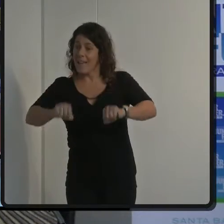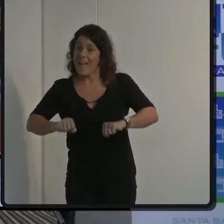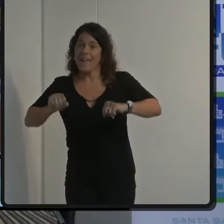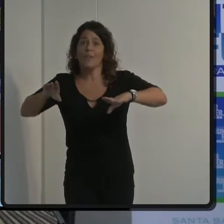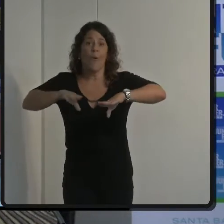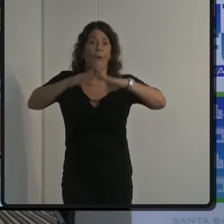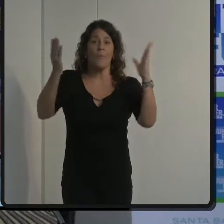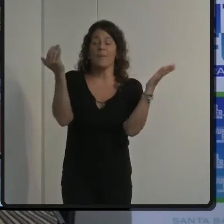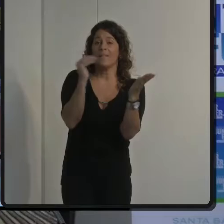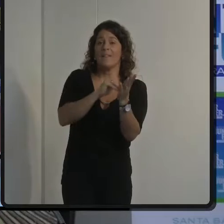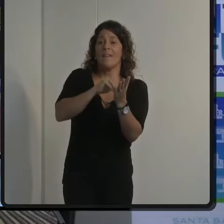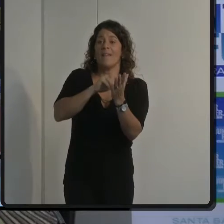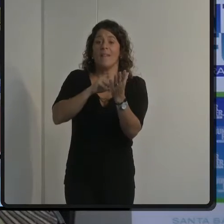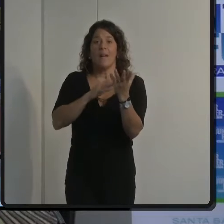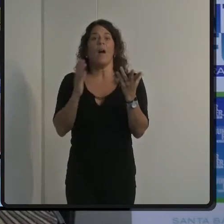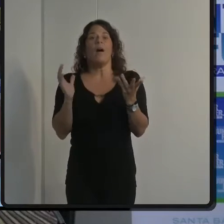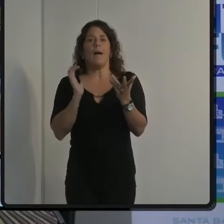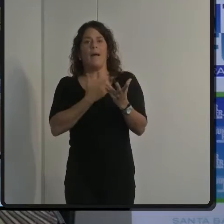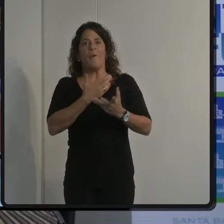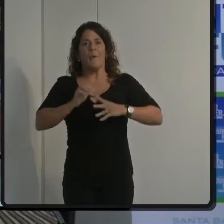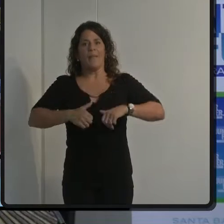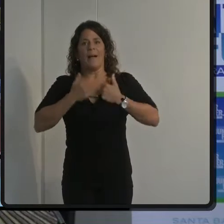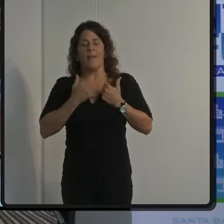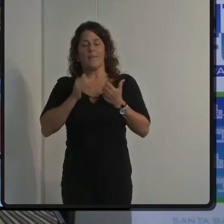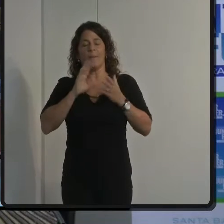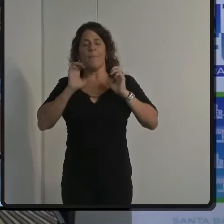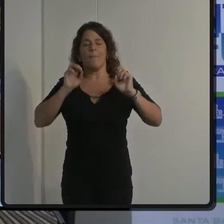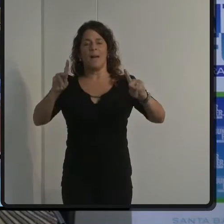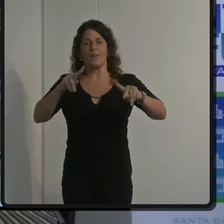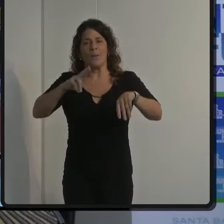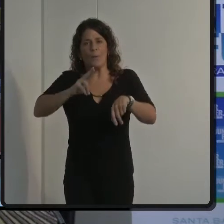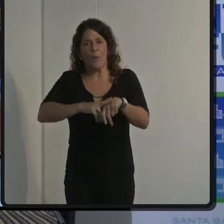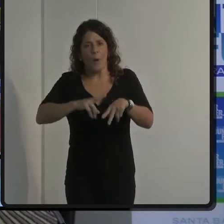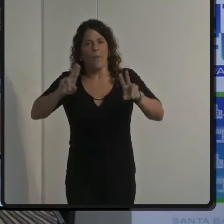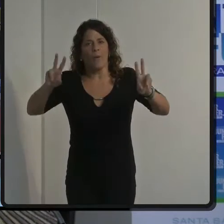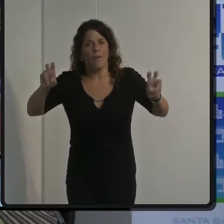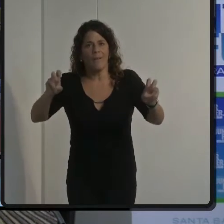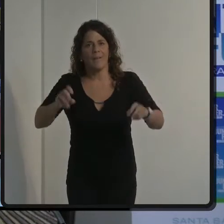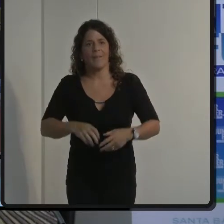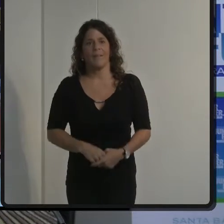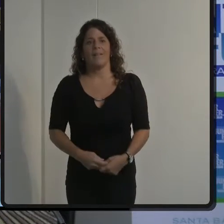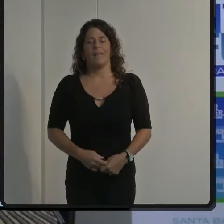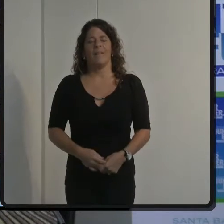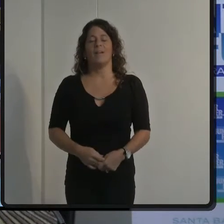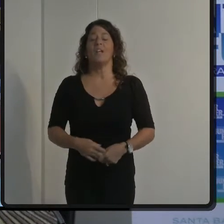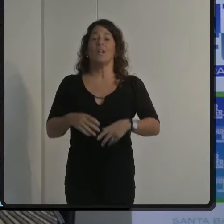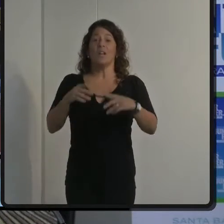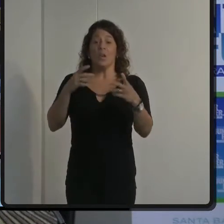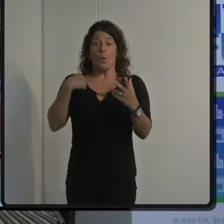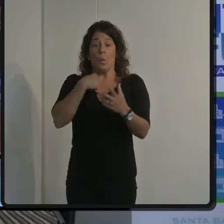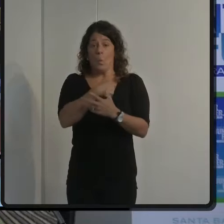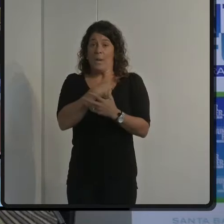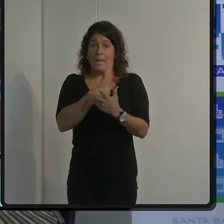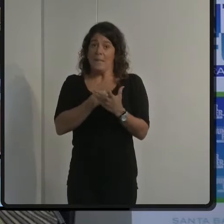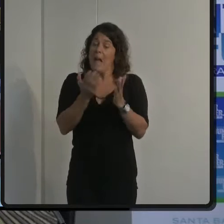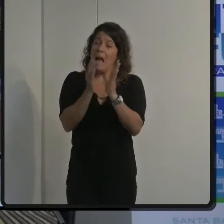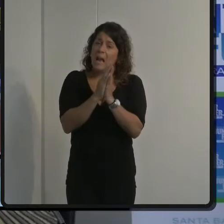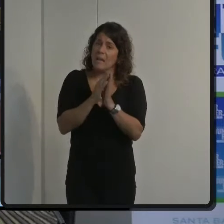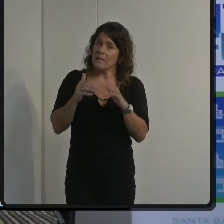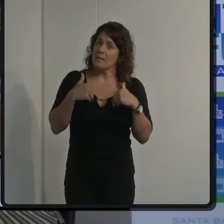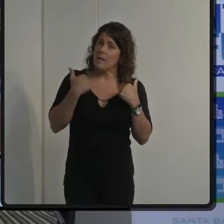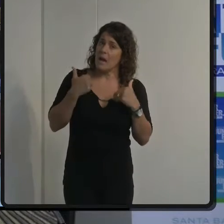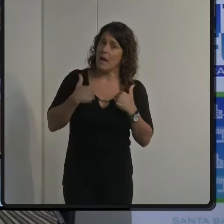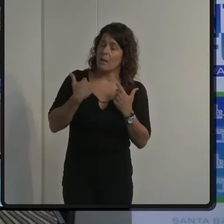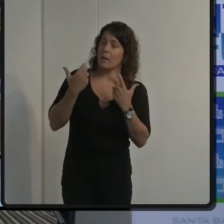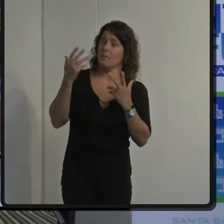get closer to a new normal state of affairs. In order to reach this point, we need the younger generation to be